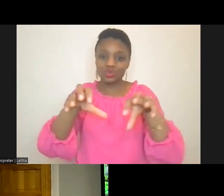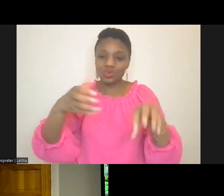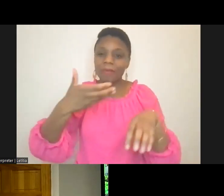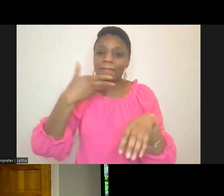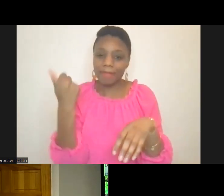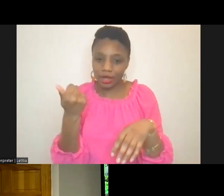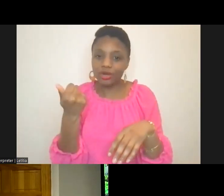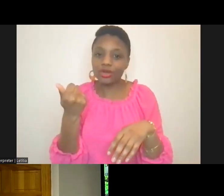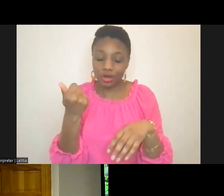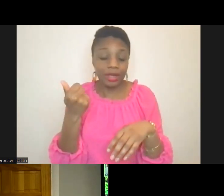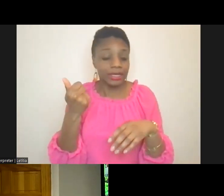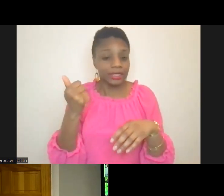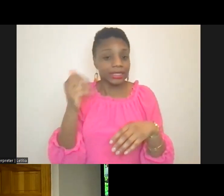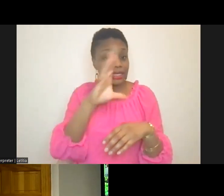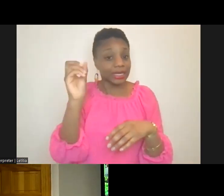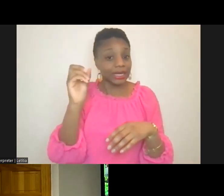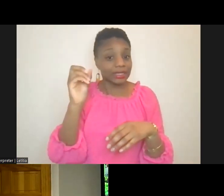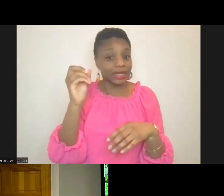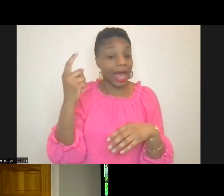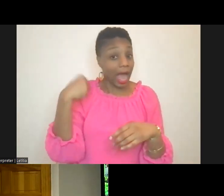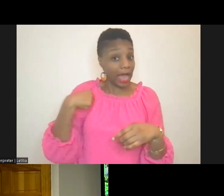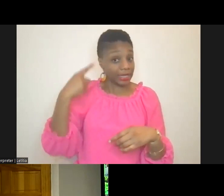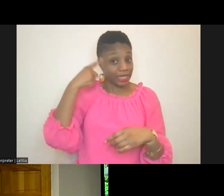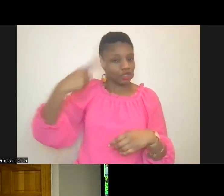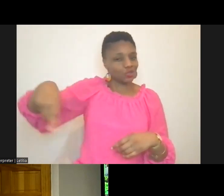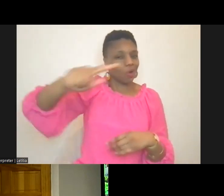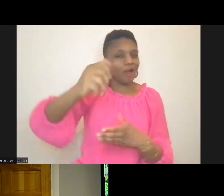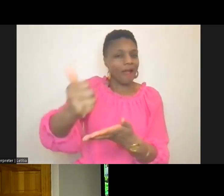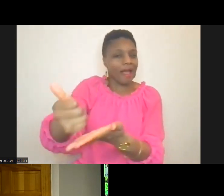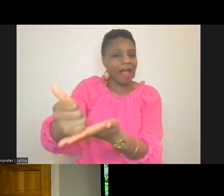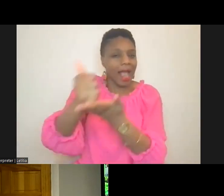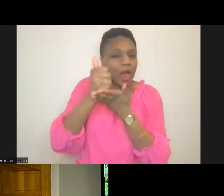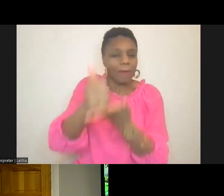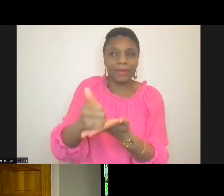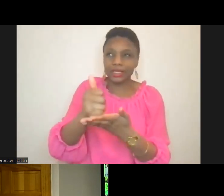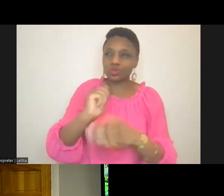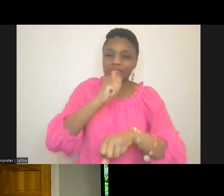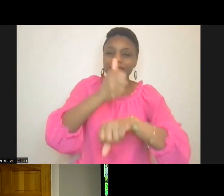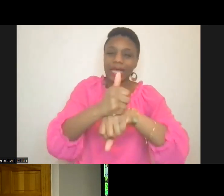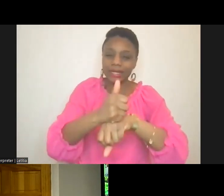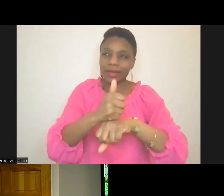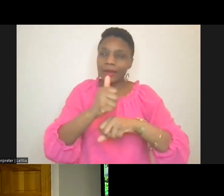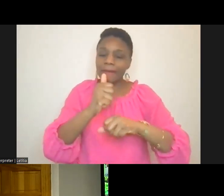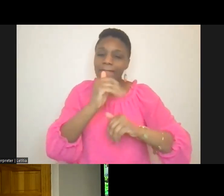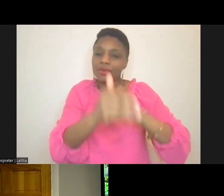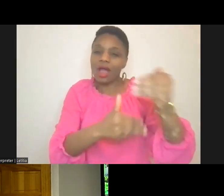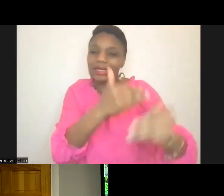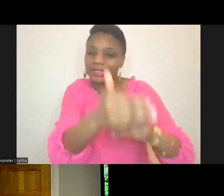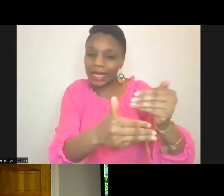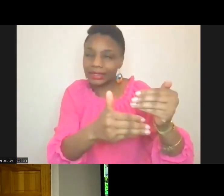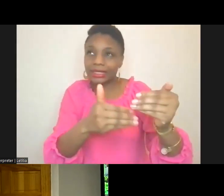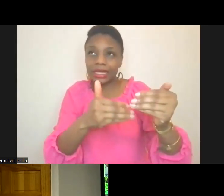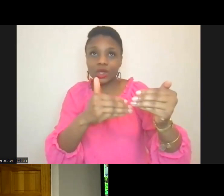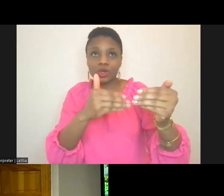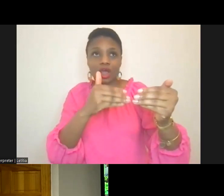ways. And I think you're helping to set some guidance and some processes that other parts of the state can follow. So I